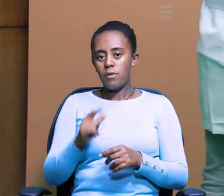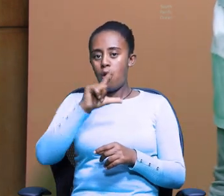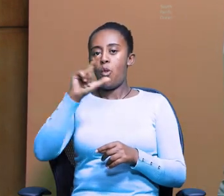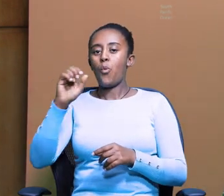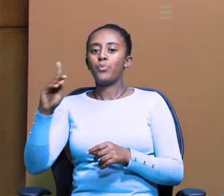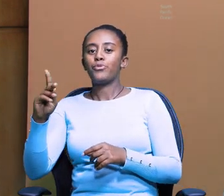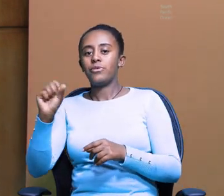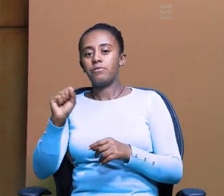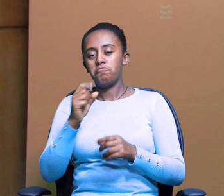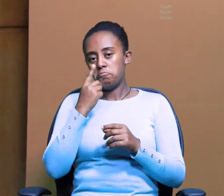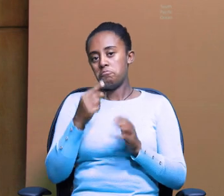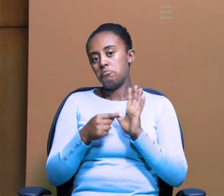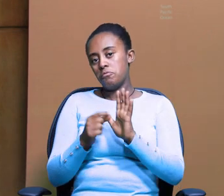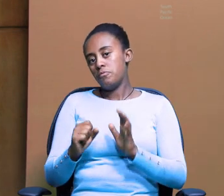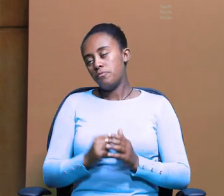loops.